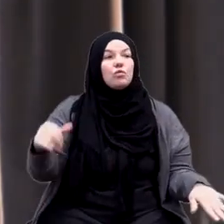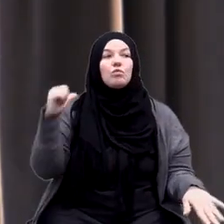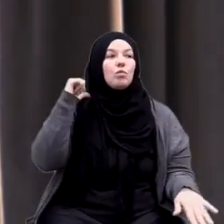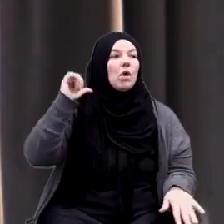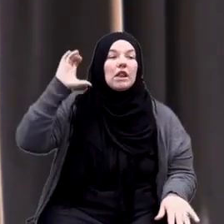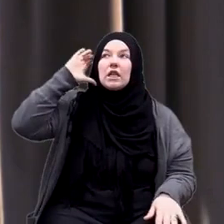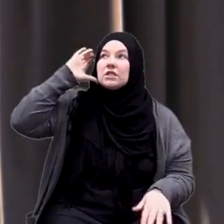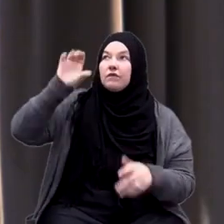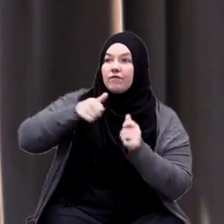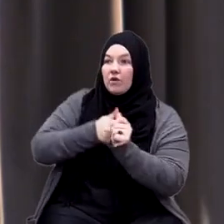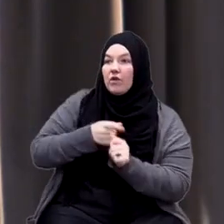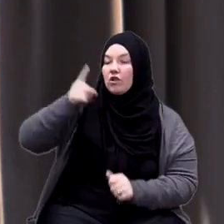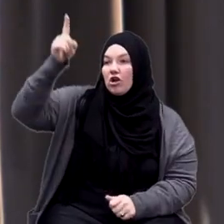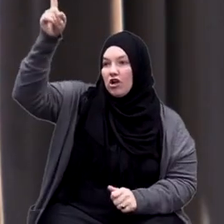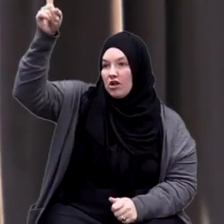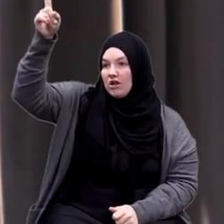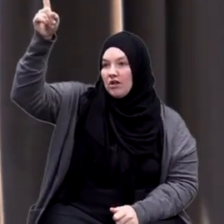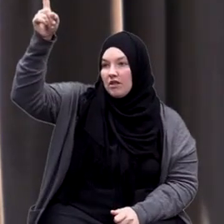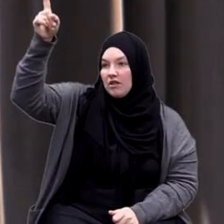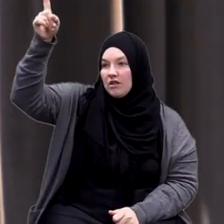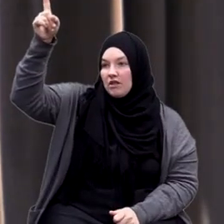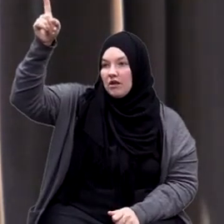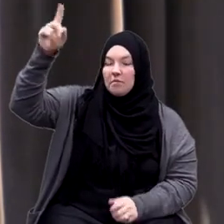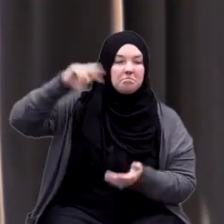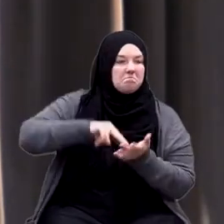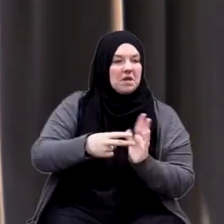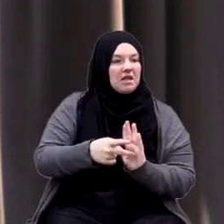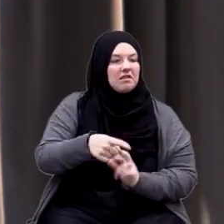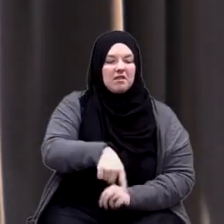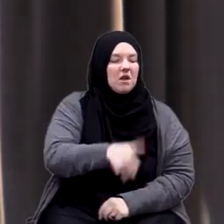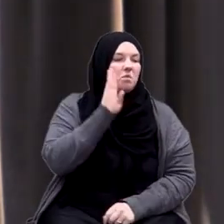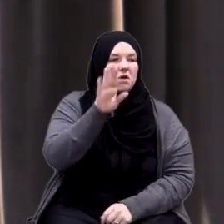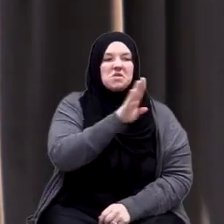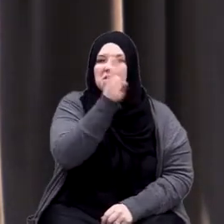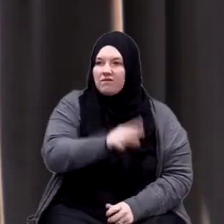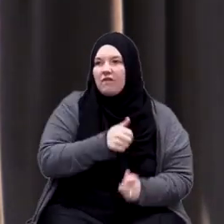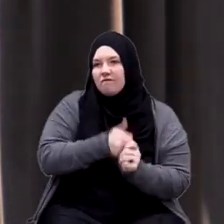to Allah, they will never be obedient to you.